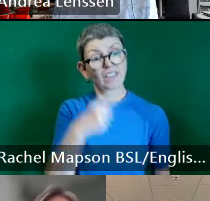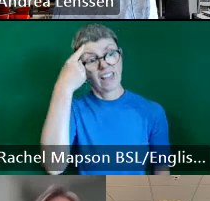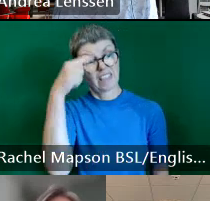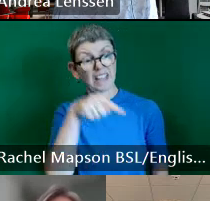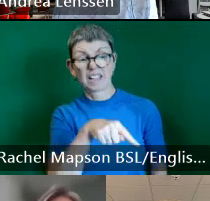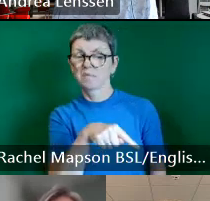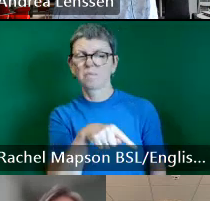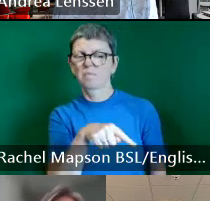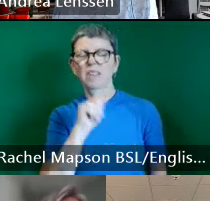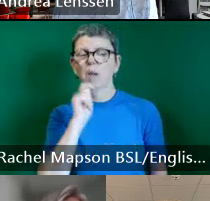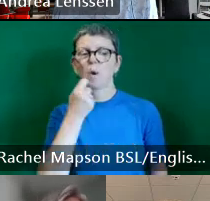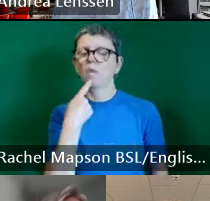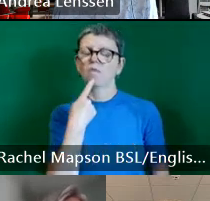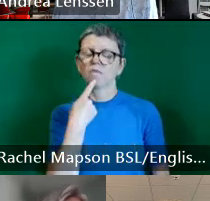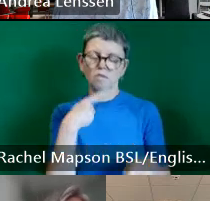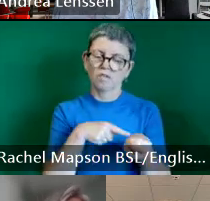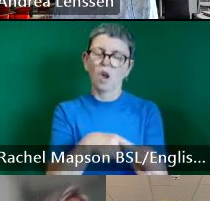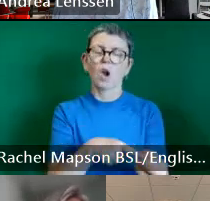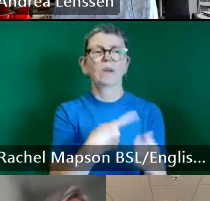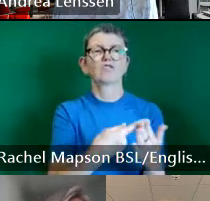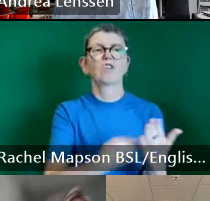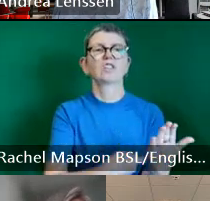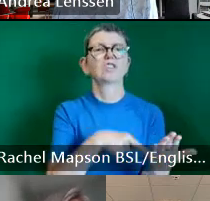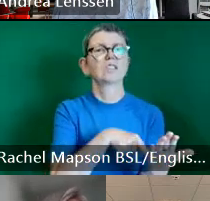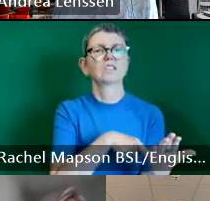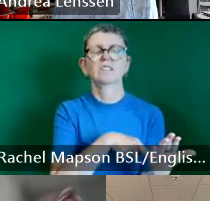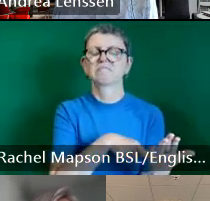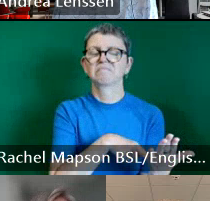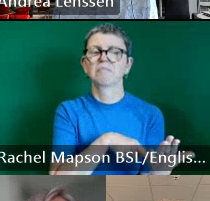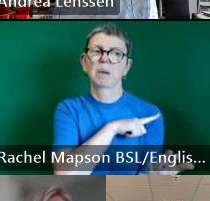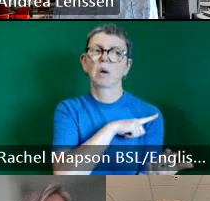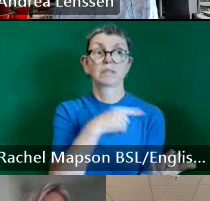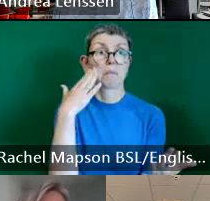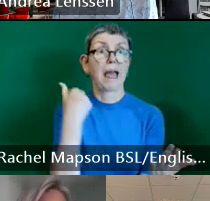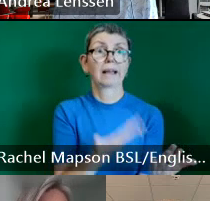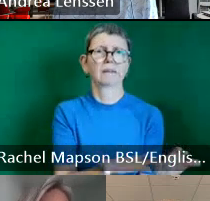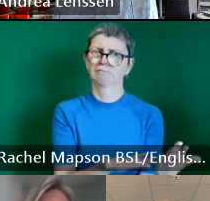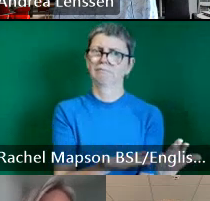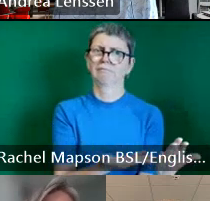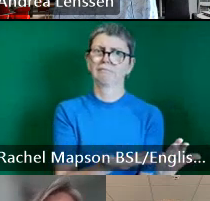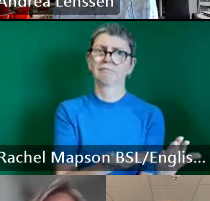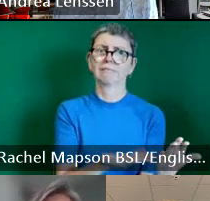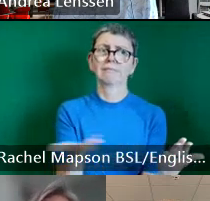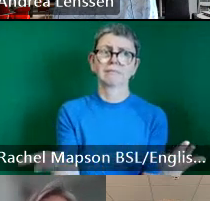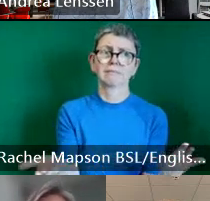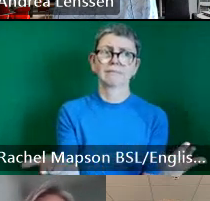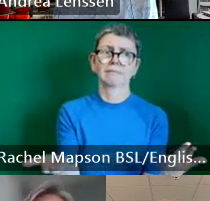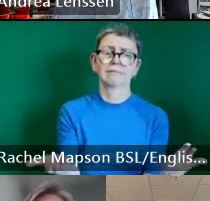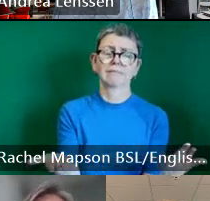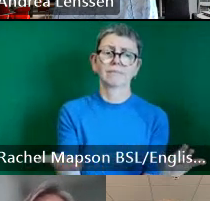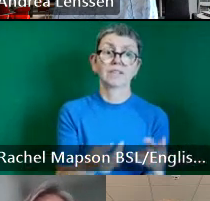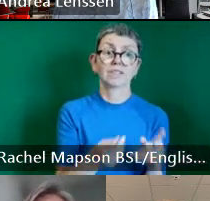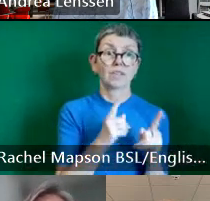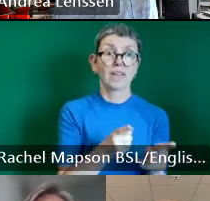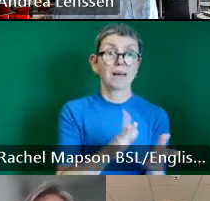follow the medical guidance simply based on their race. All right. So these type of things lead to